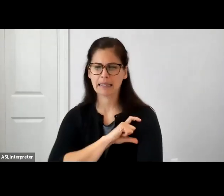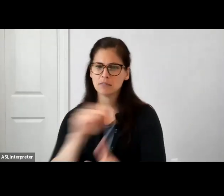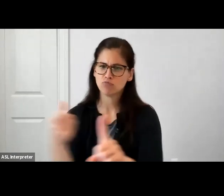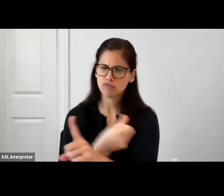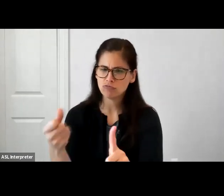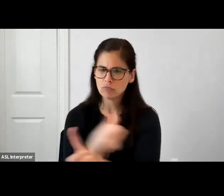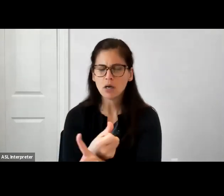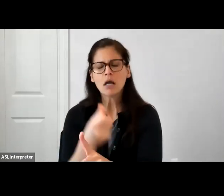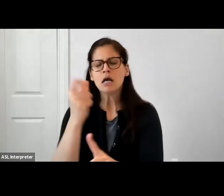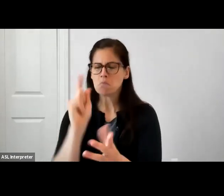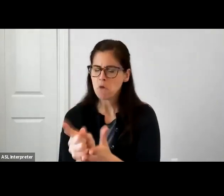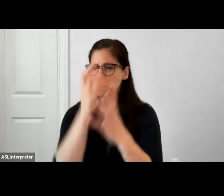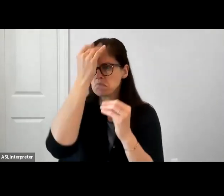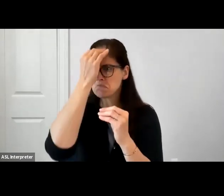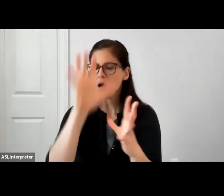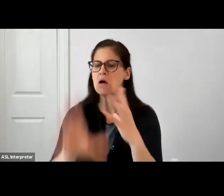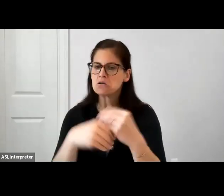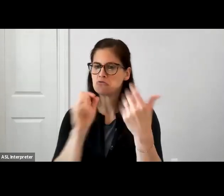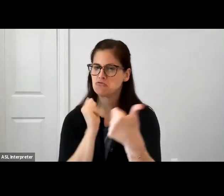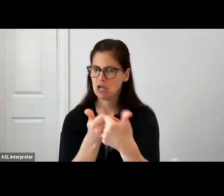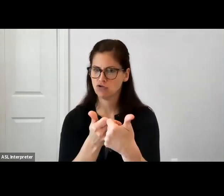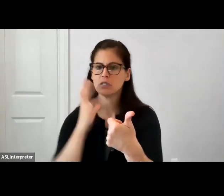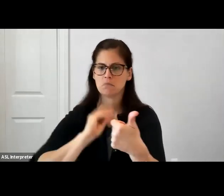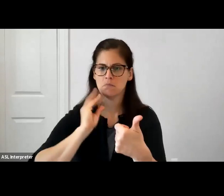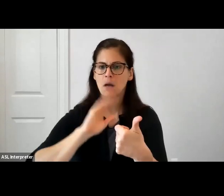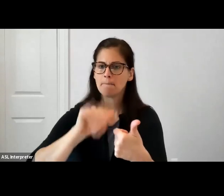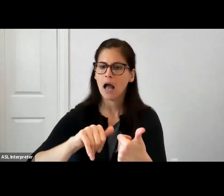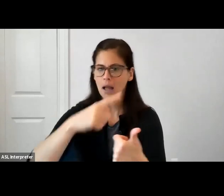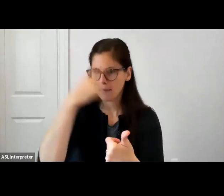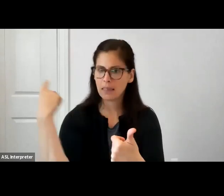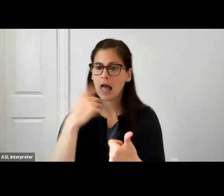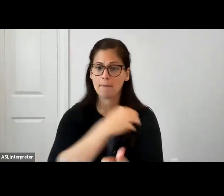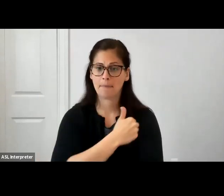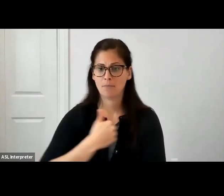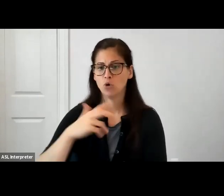to contemplate the additional challenges faced by Black members of the disability community.